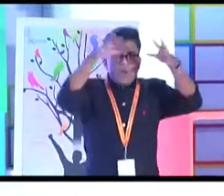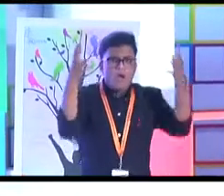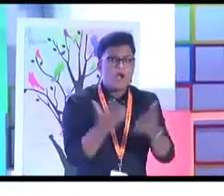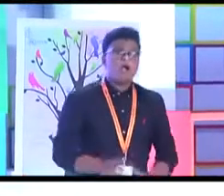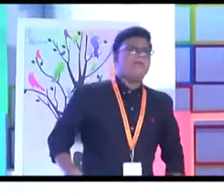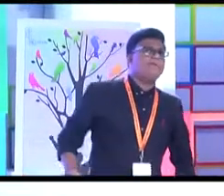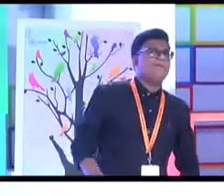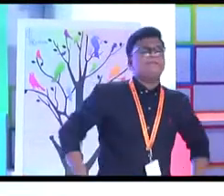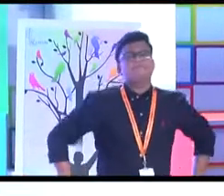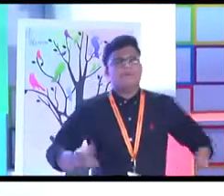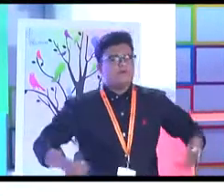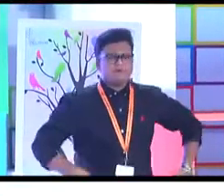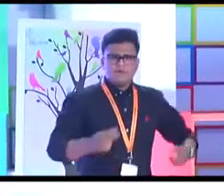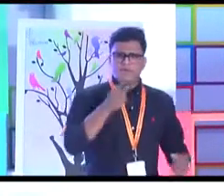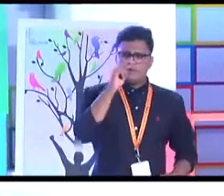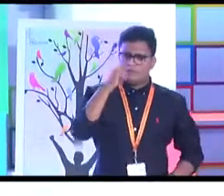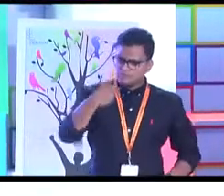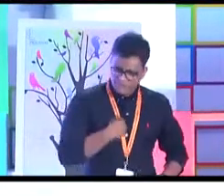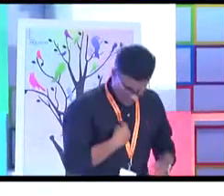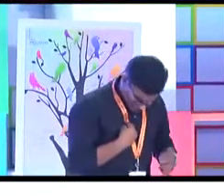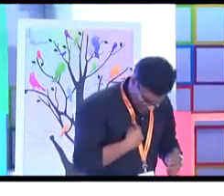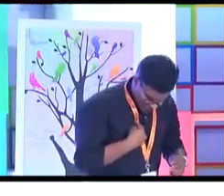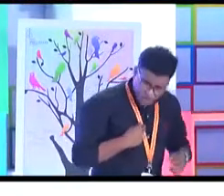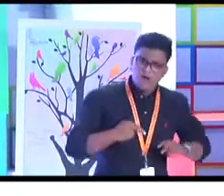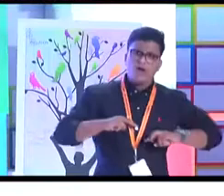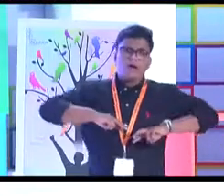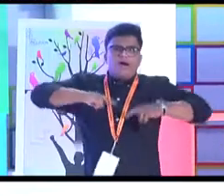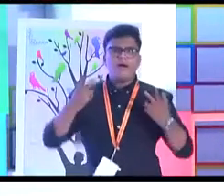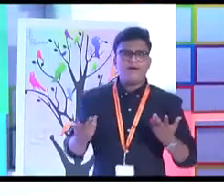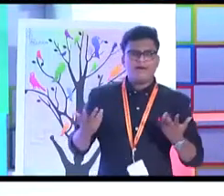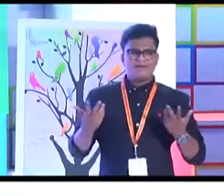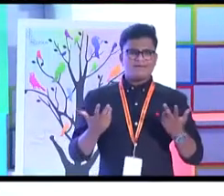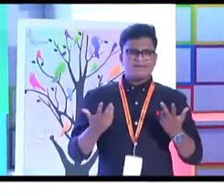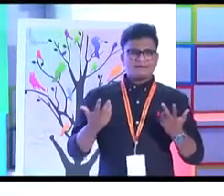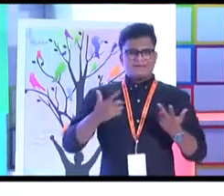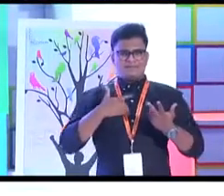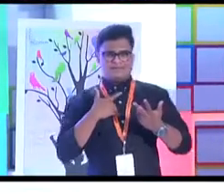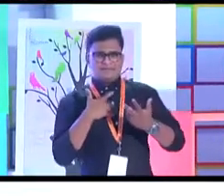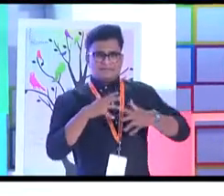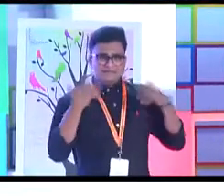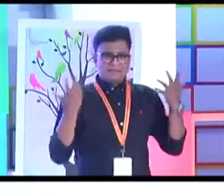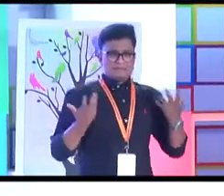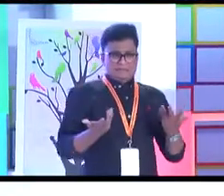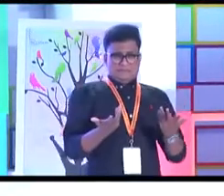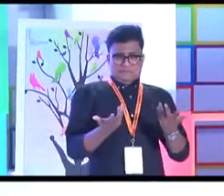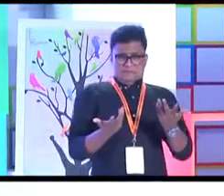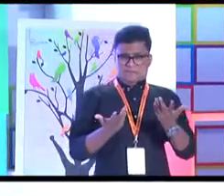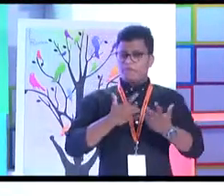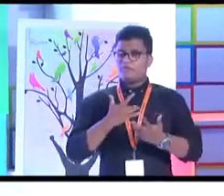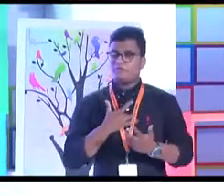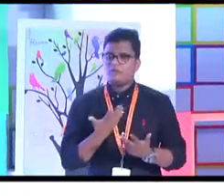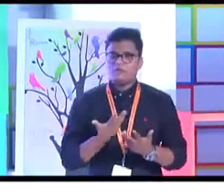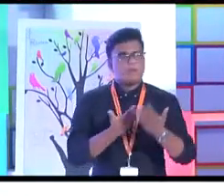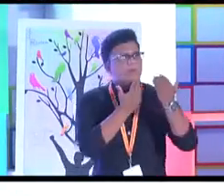myself as a very different person. That moment I could not expect a miracle to stand me again. I could